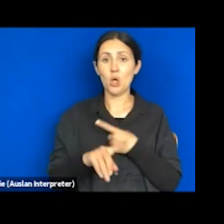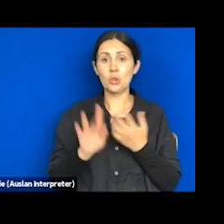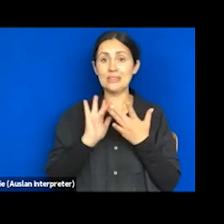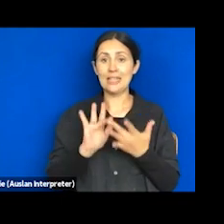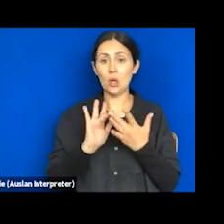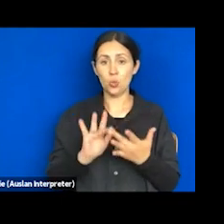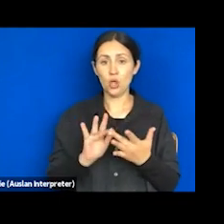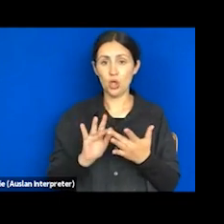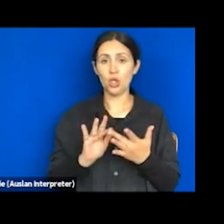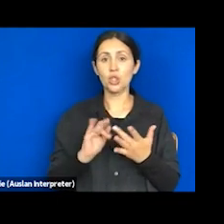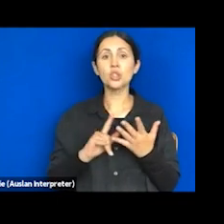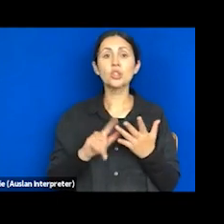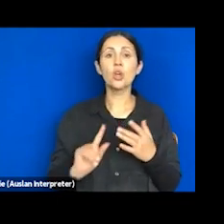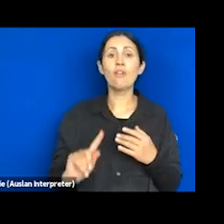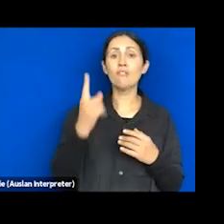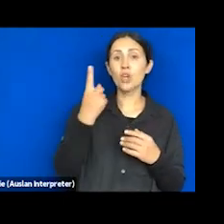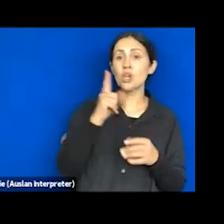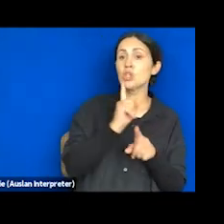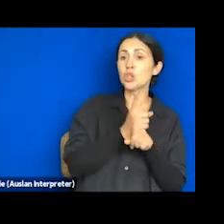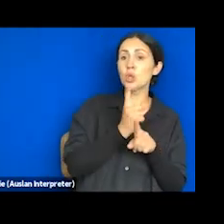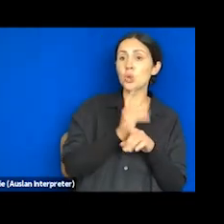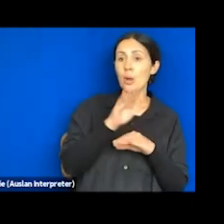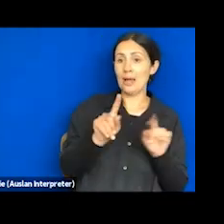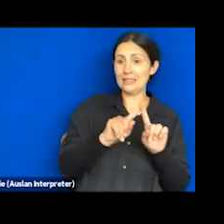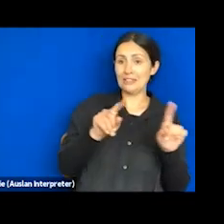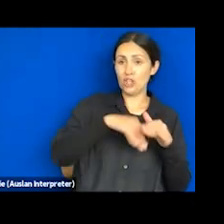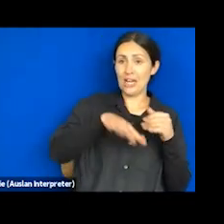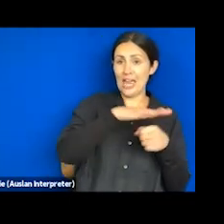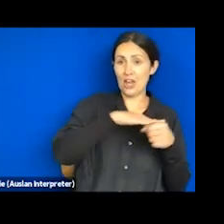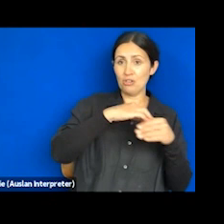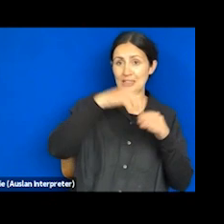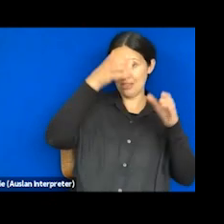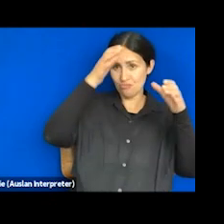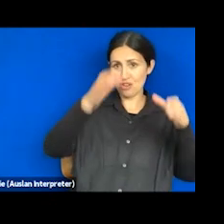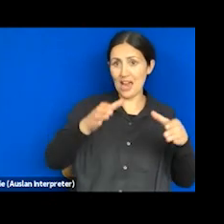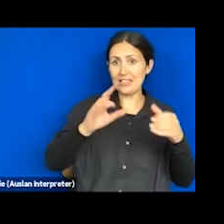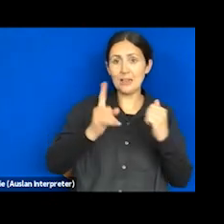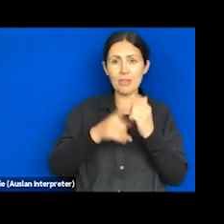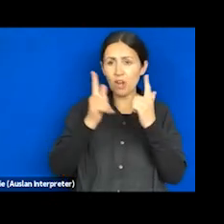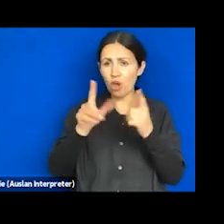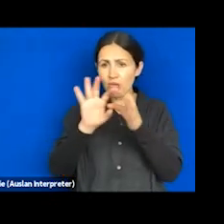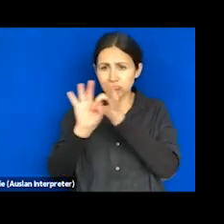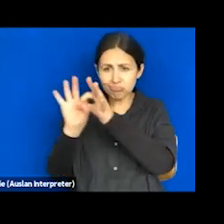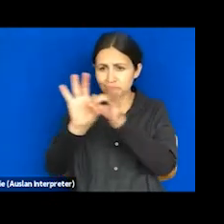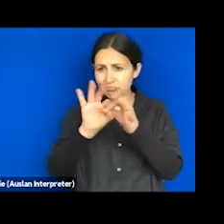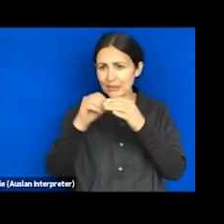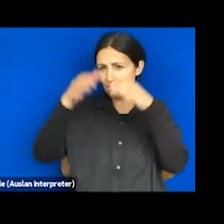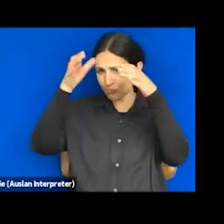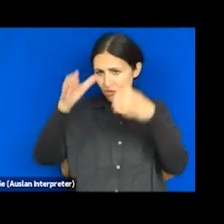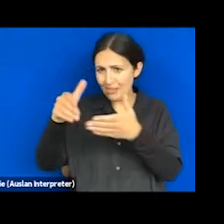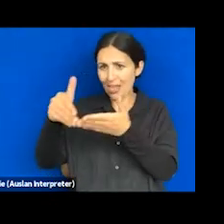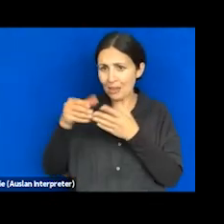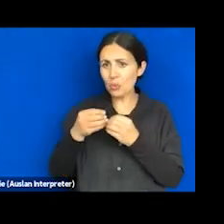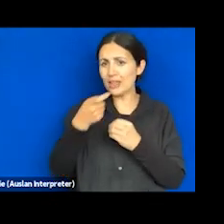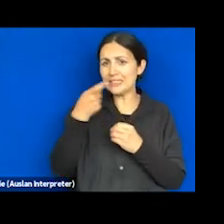limbic circuit, how that was hijacked, but now we're sort of realizing more that there's a lot more networks that are really important in addiction. And I